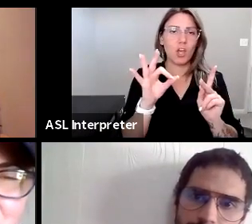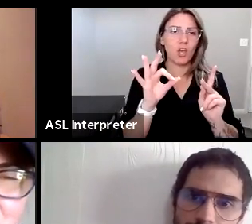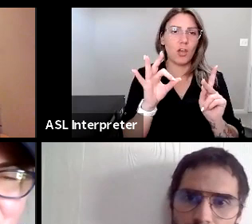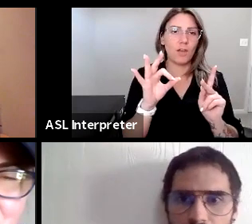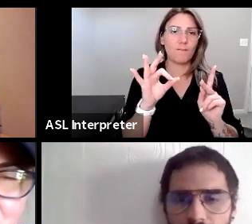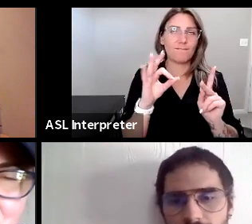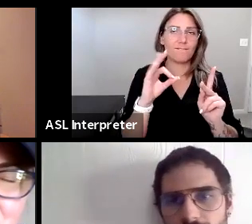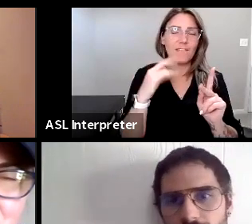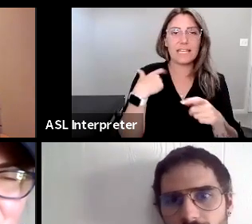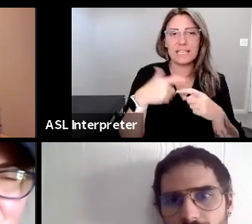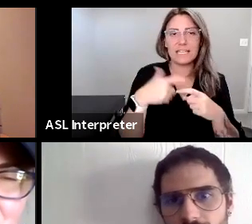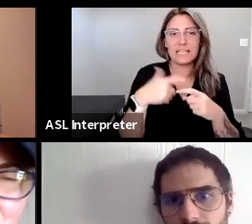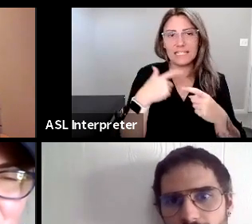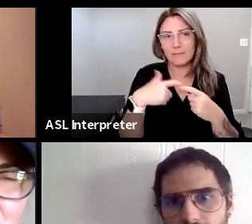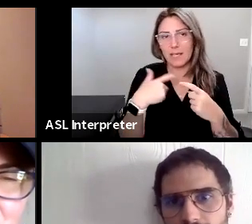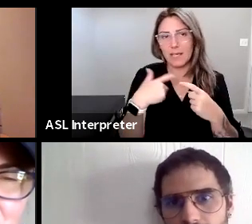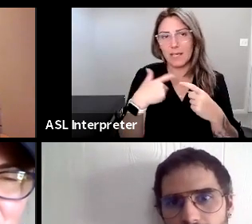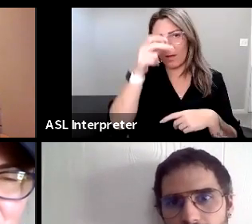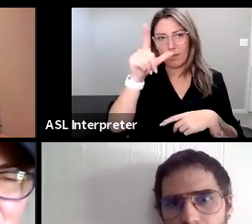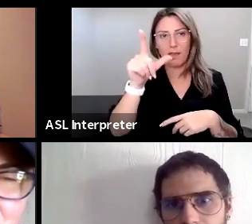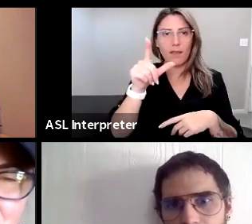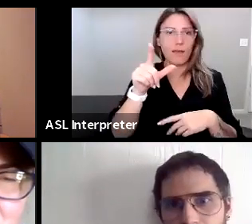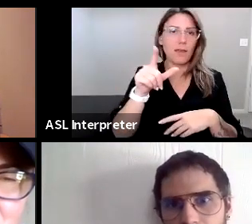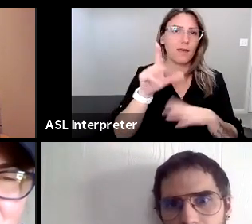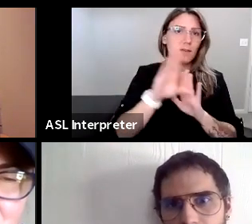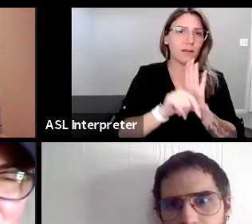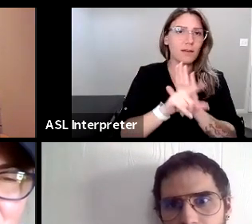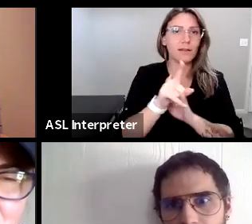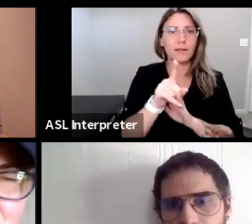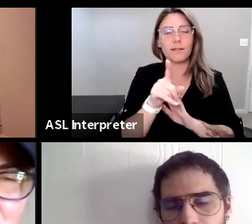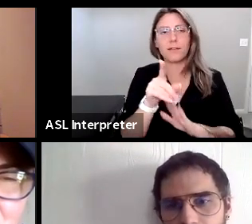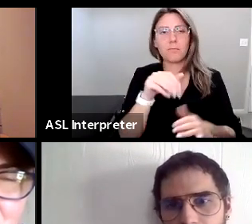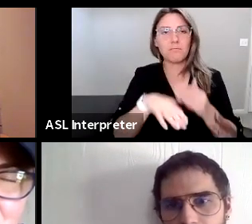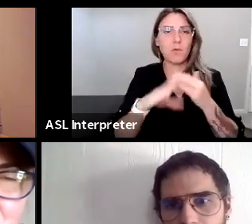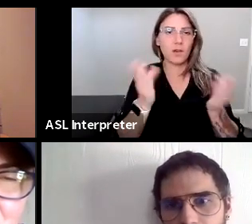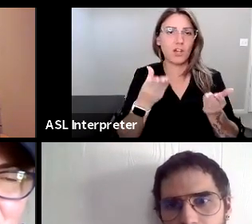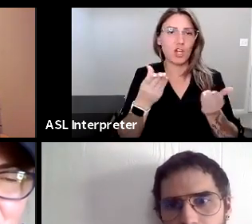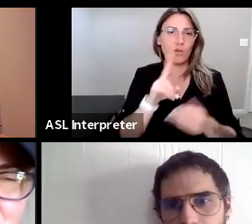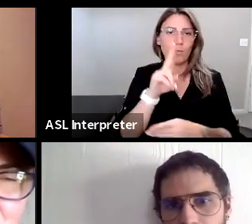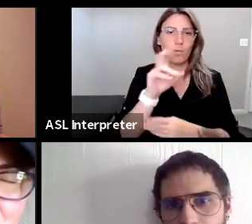Latin American descent that were born in the US or that have spent a few generations here.